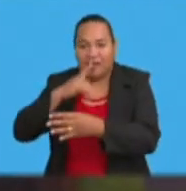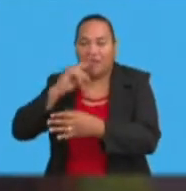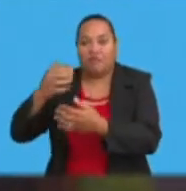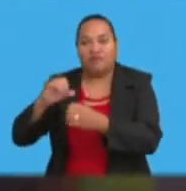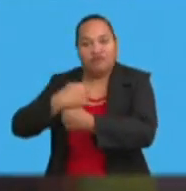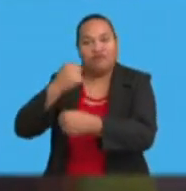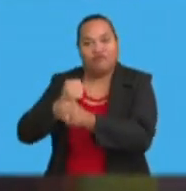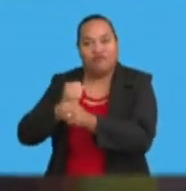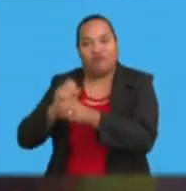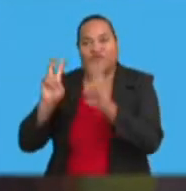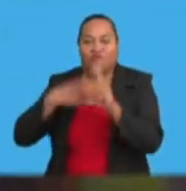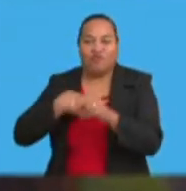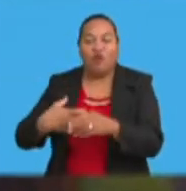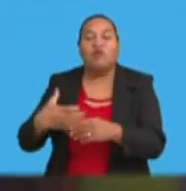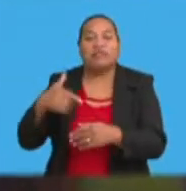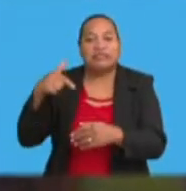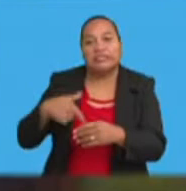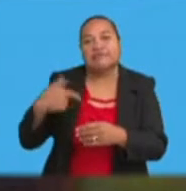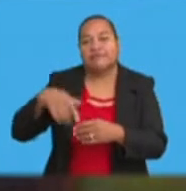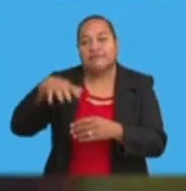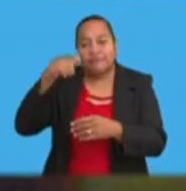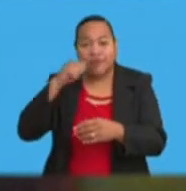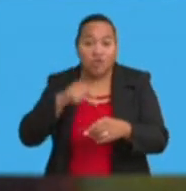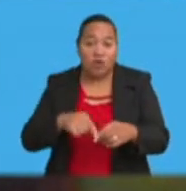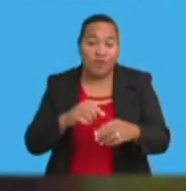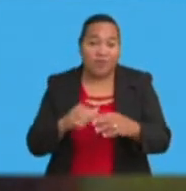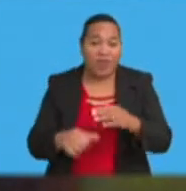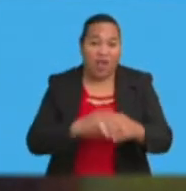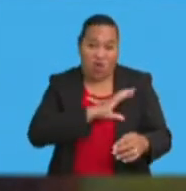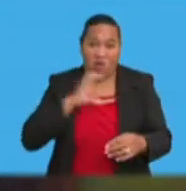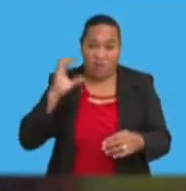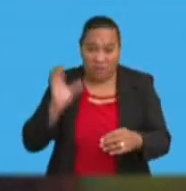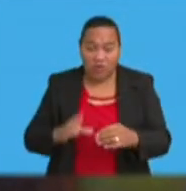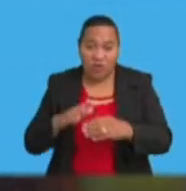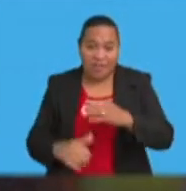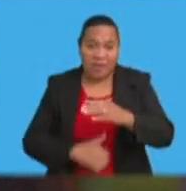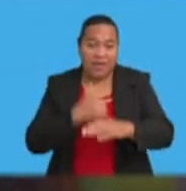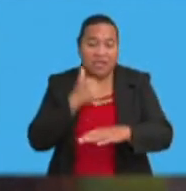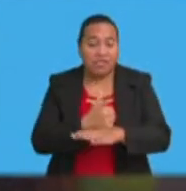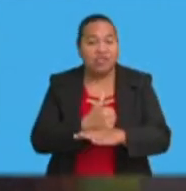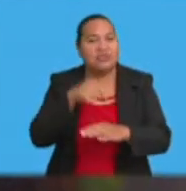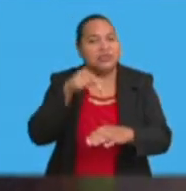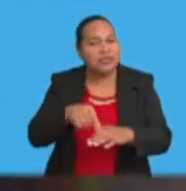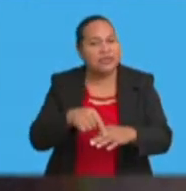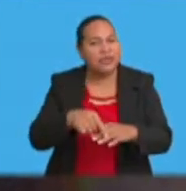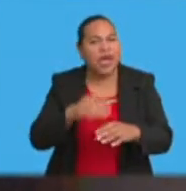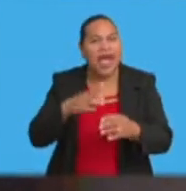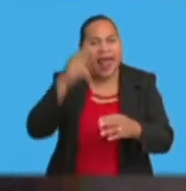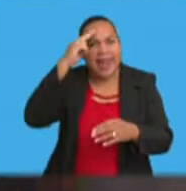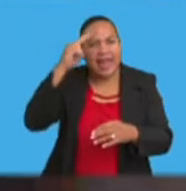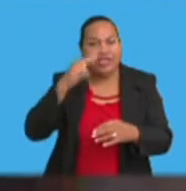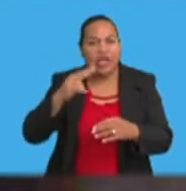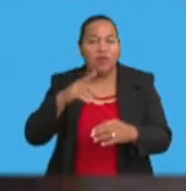the Higher Education Commission, we have also established a national qualifications framework. The National Qualifications